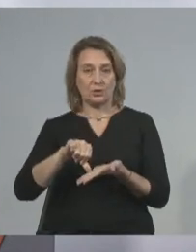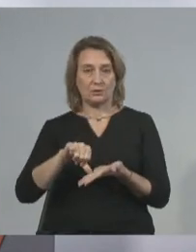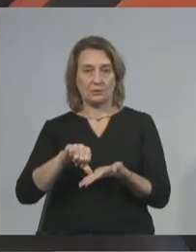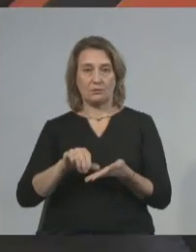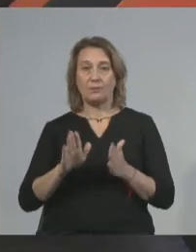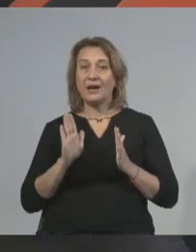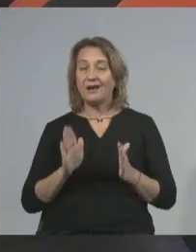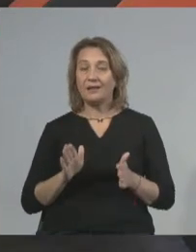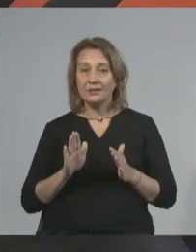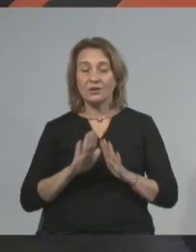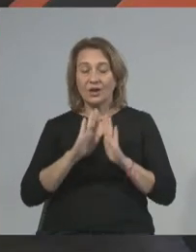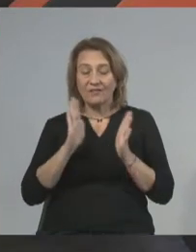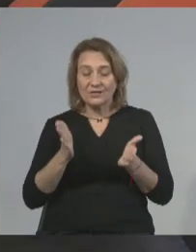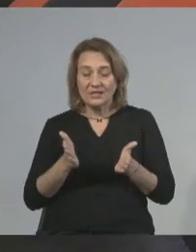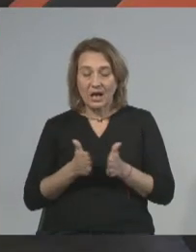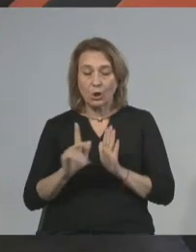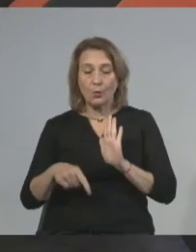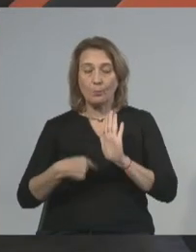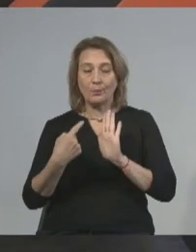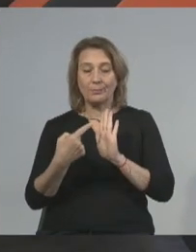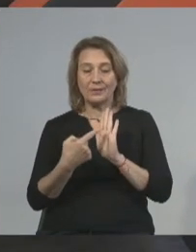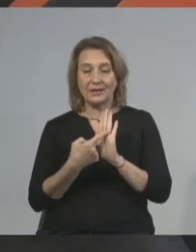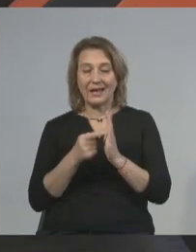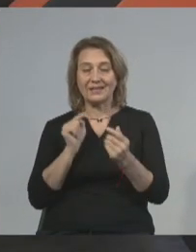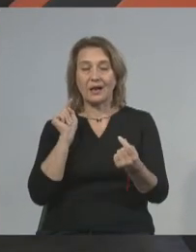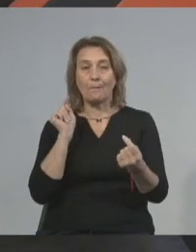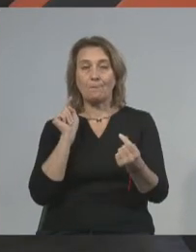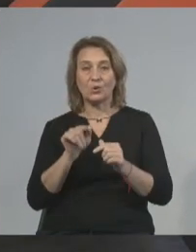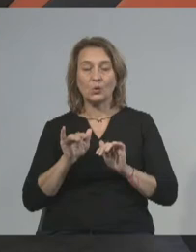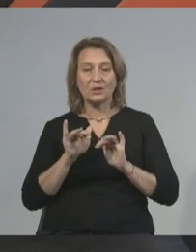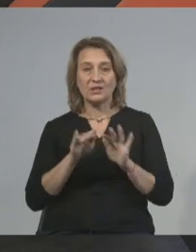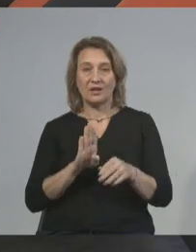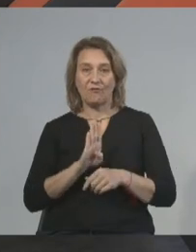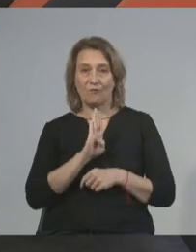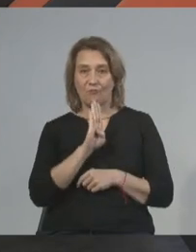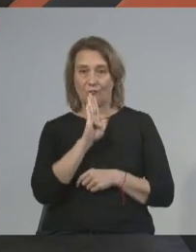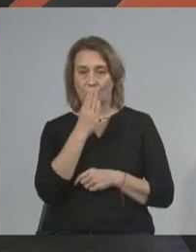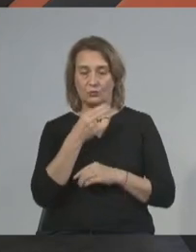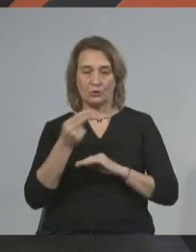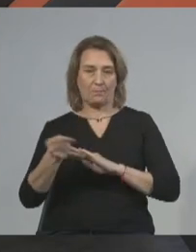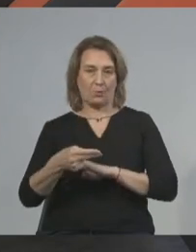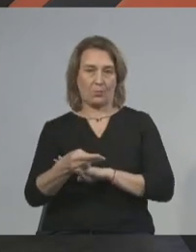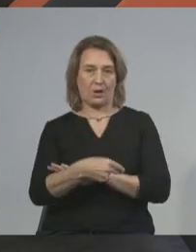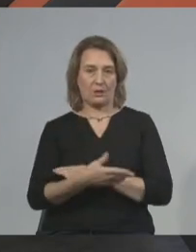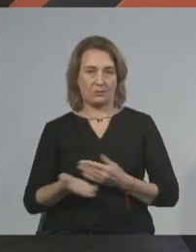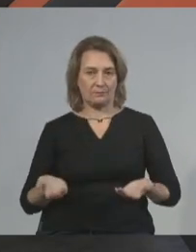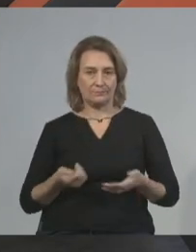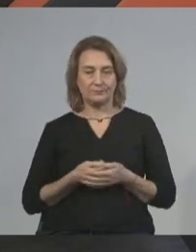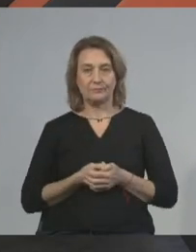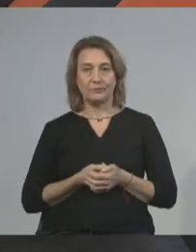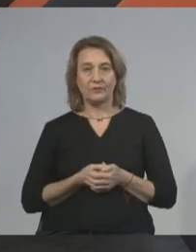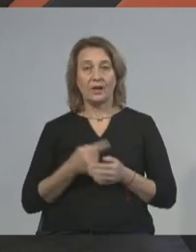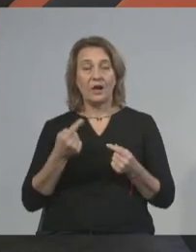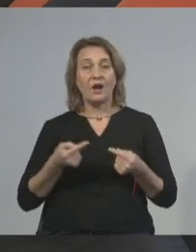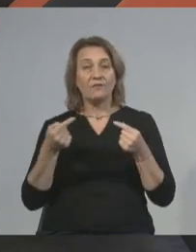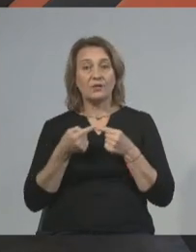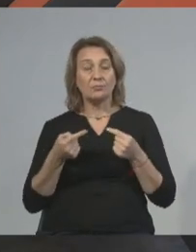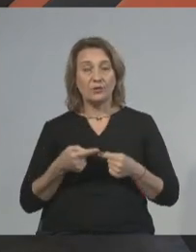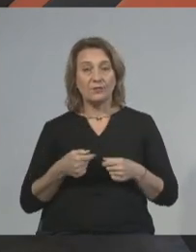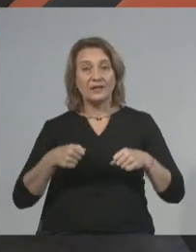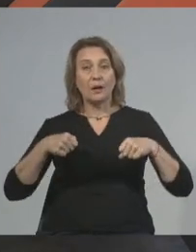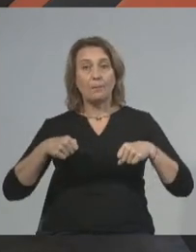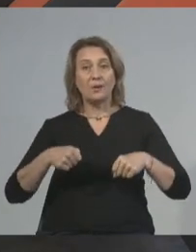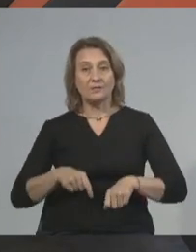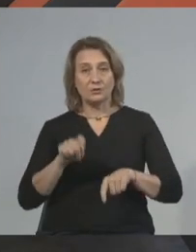responsible for the for strategic communications well it's not only about communication but about countering propaganda